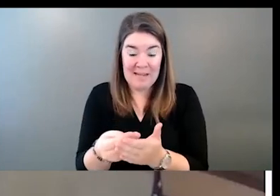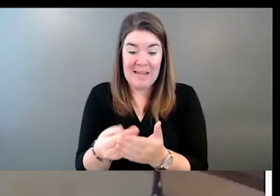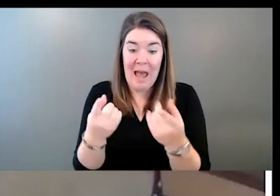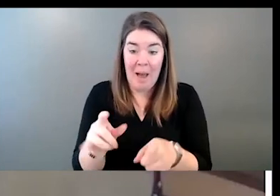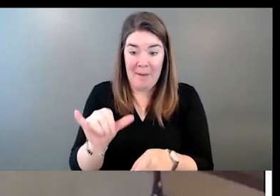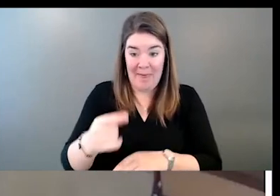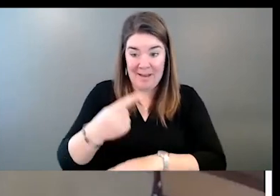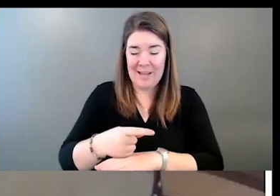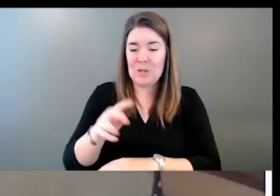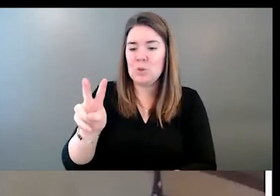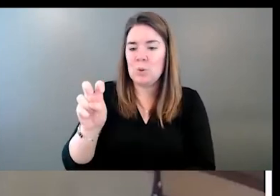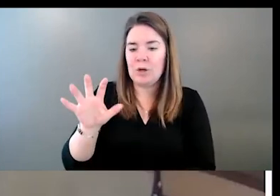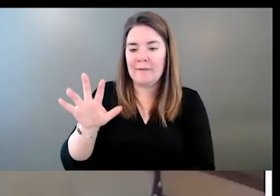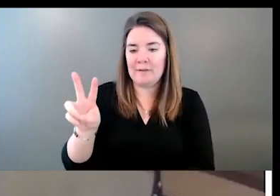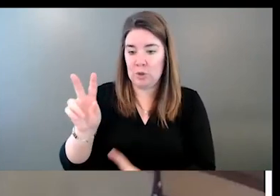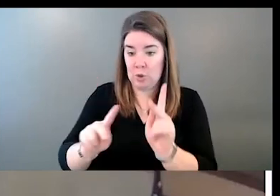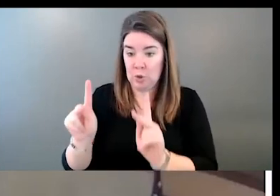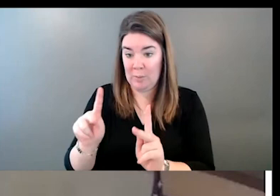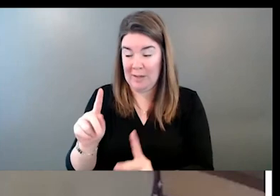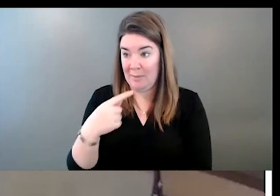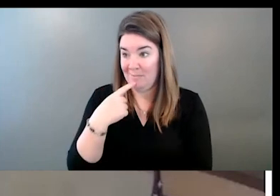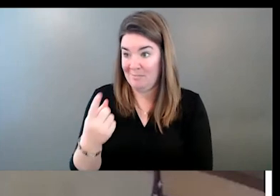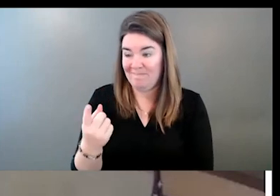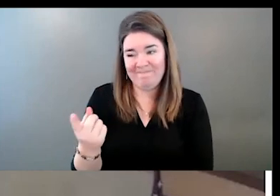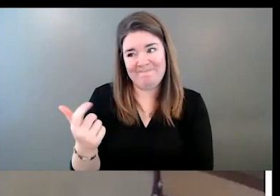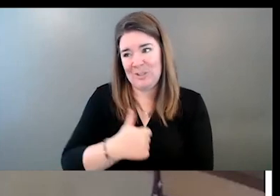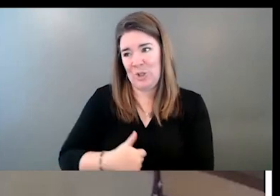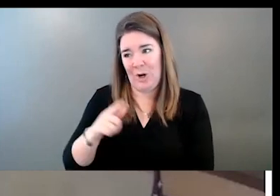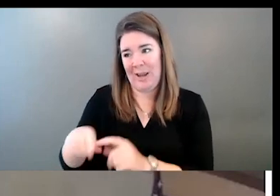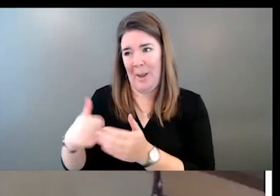252 victims were told they couldn't be helped.